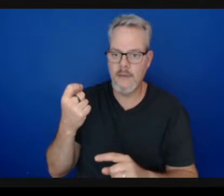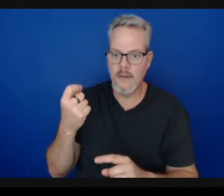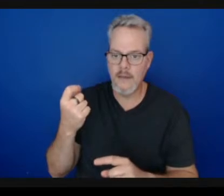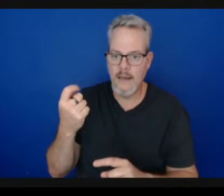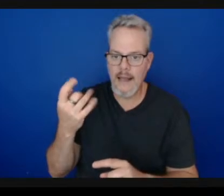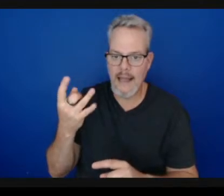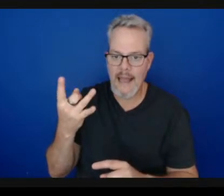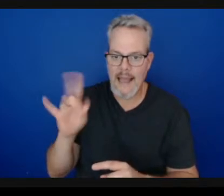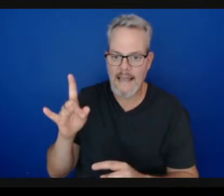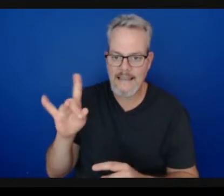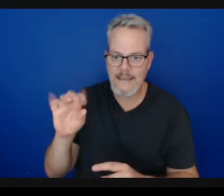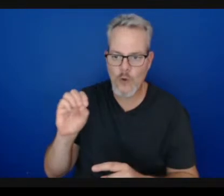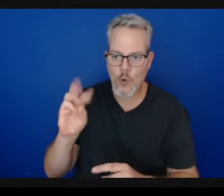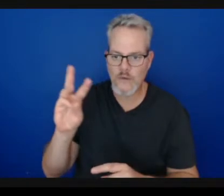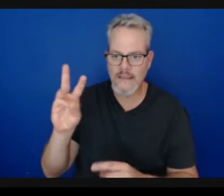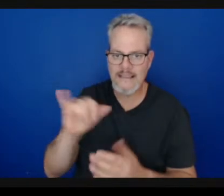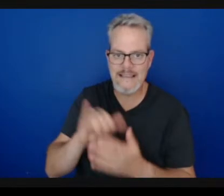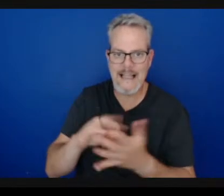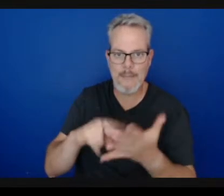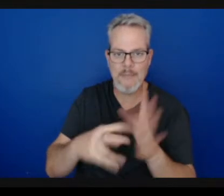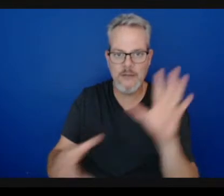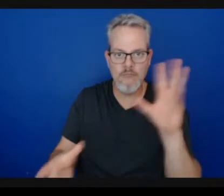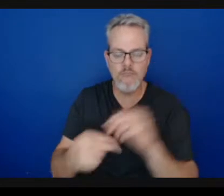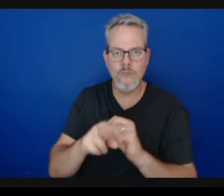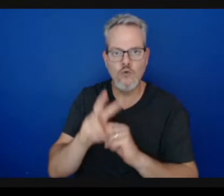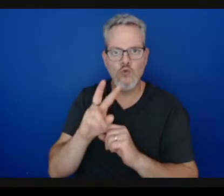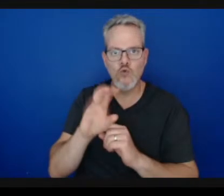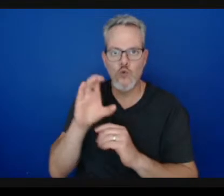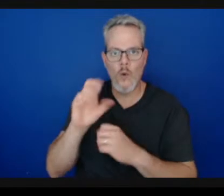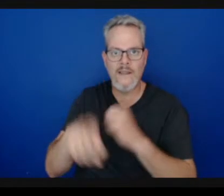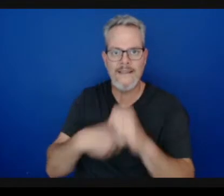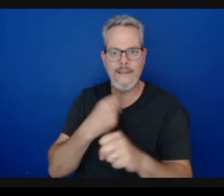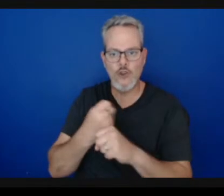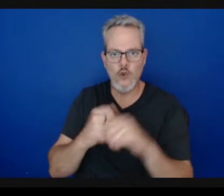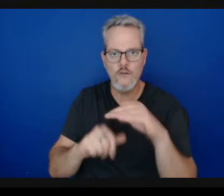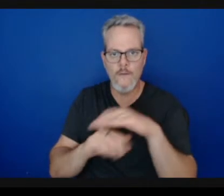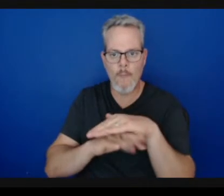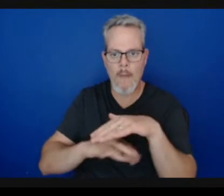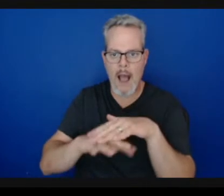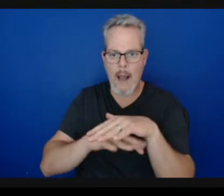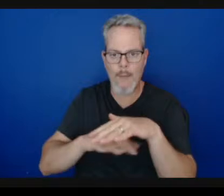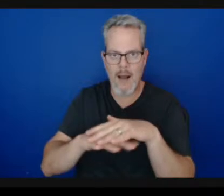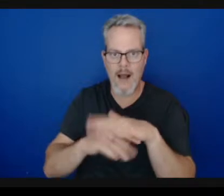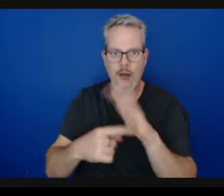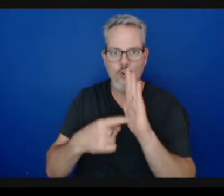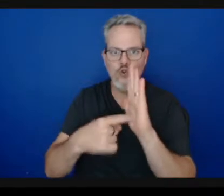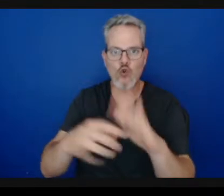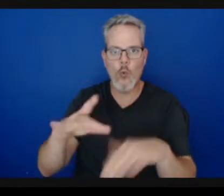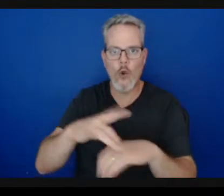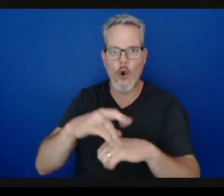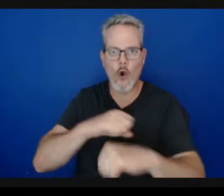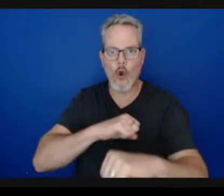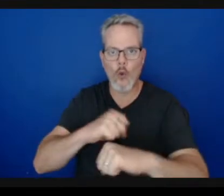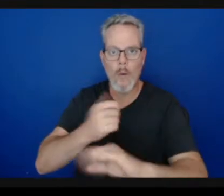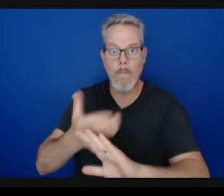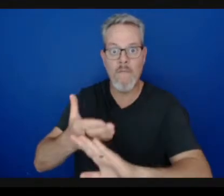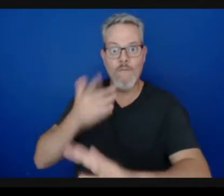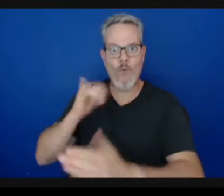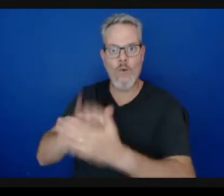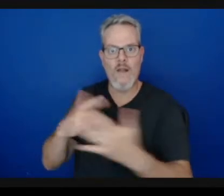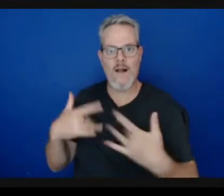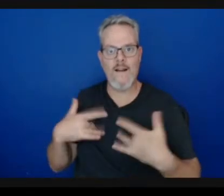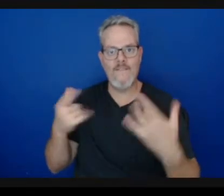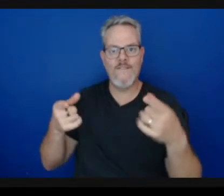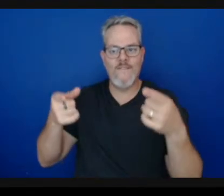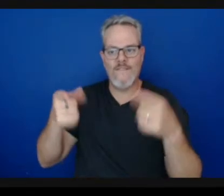That's 200 years of magma transport in Hawaii, and it's just showing earthquakes before that event actually occurred. So the key thing to